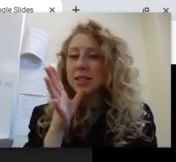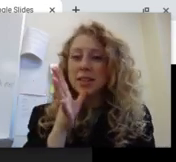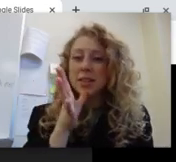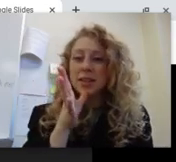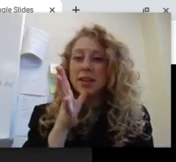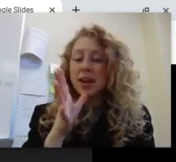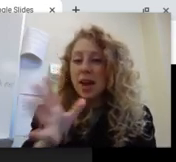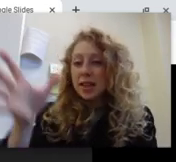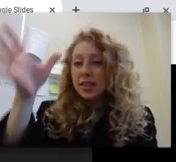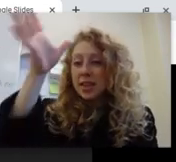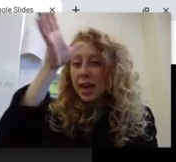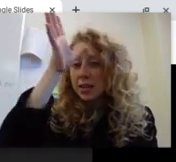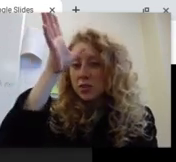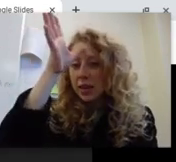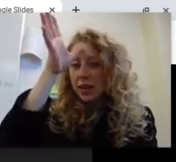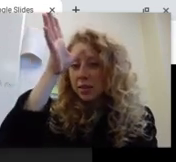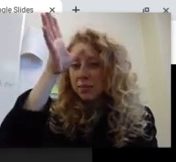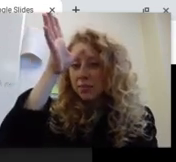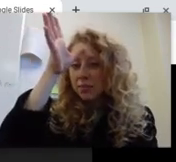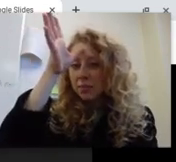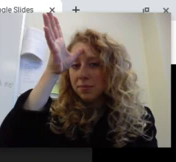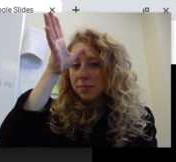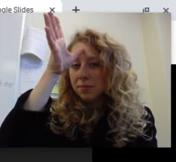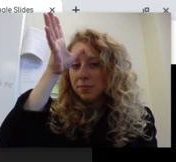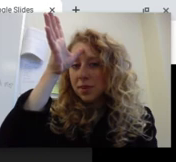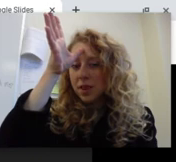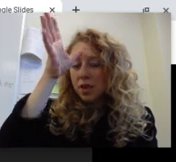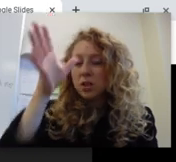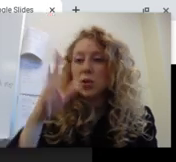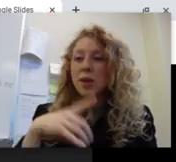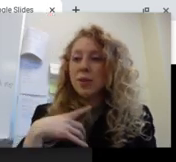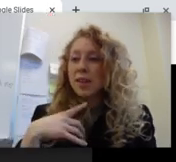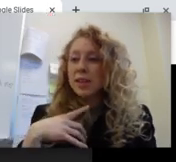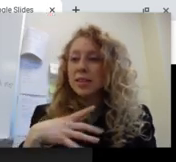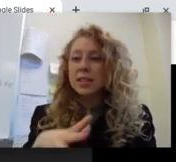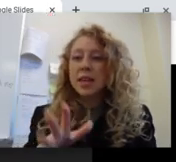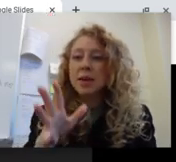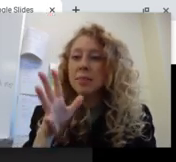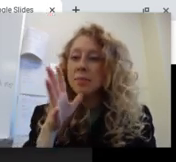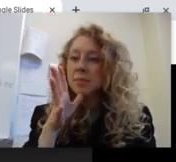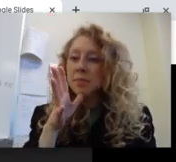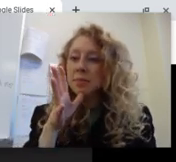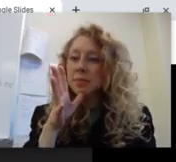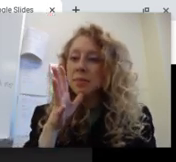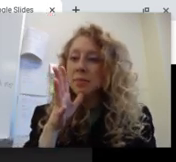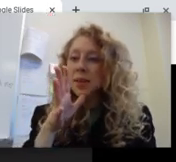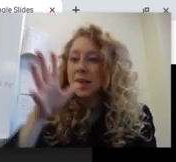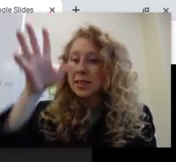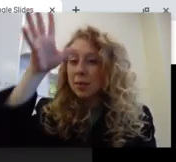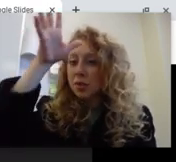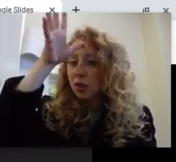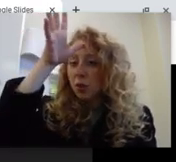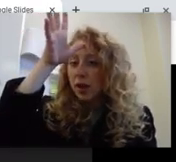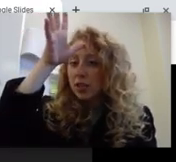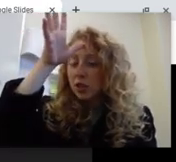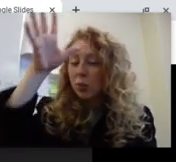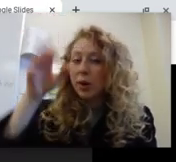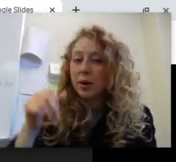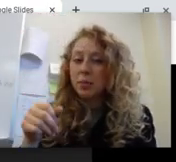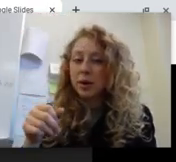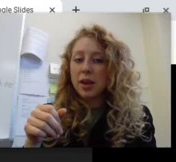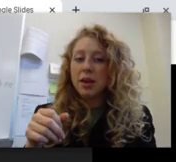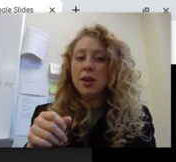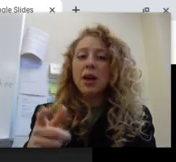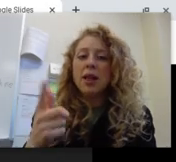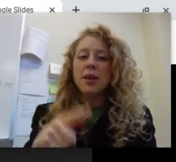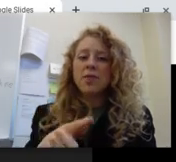this, and then dad is right here. So everything is the same except the location where